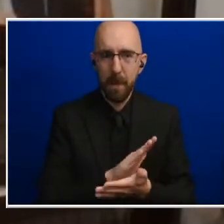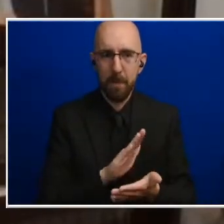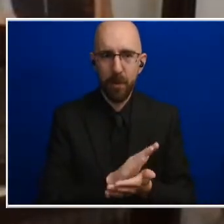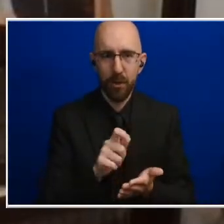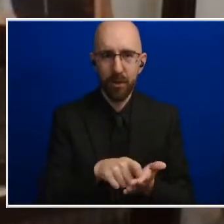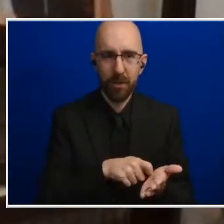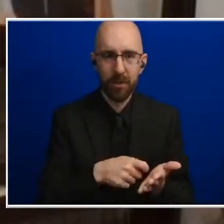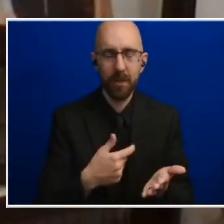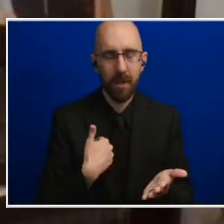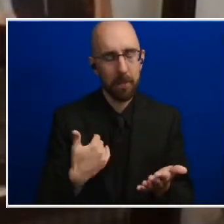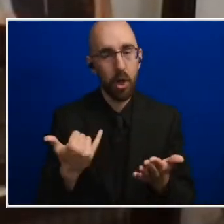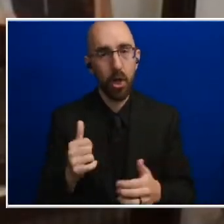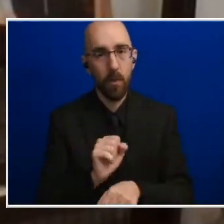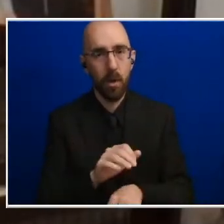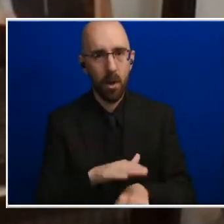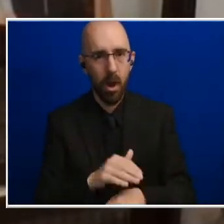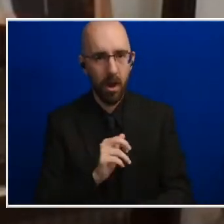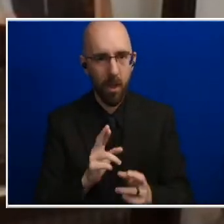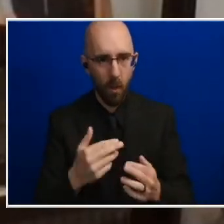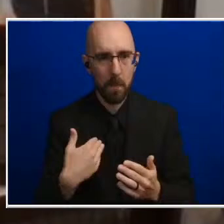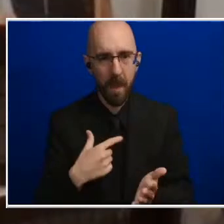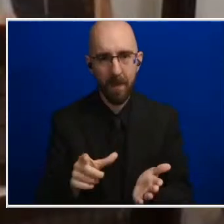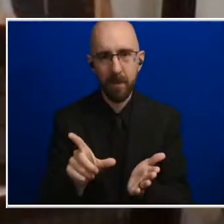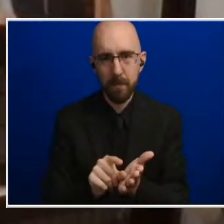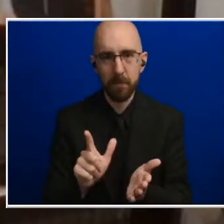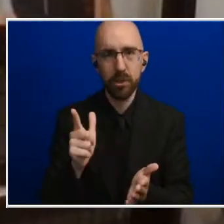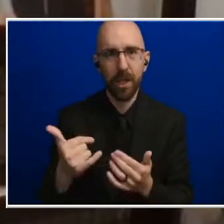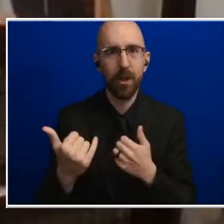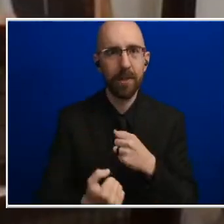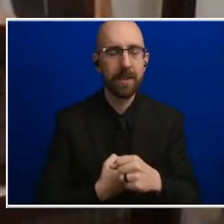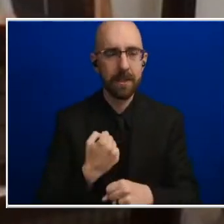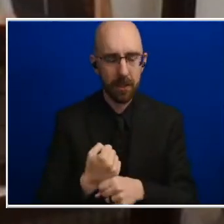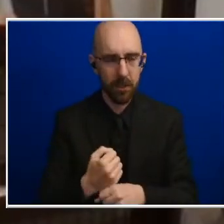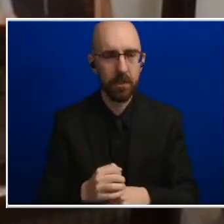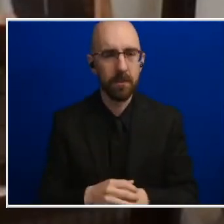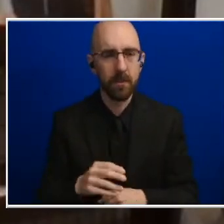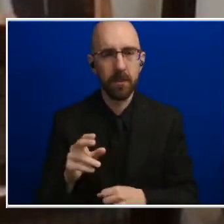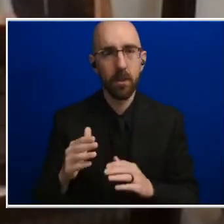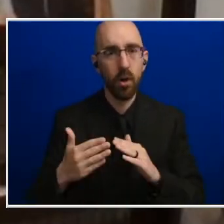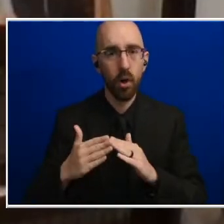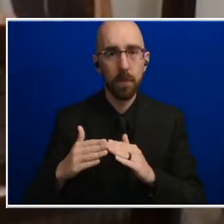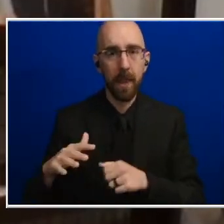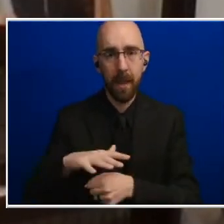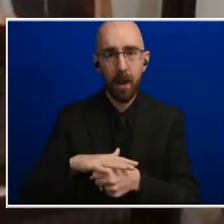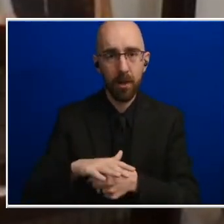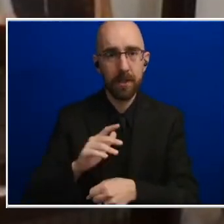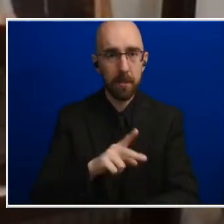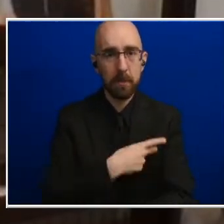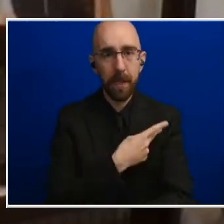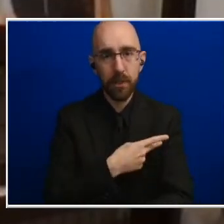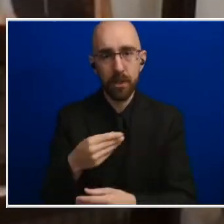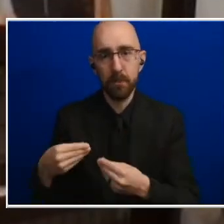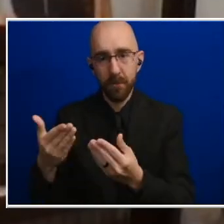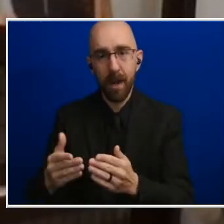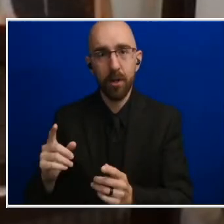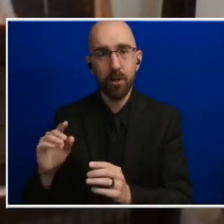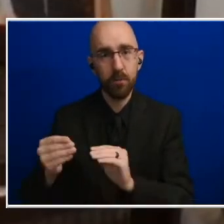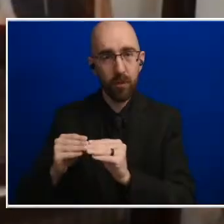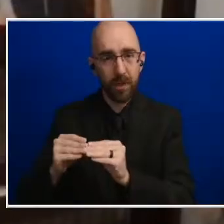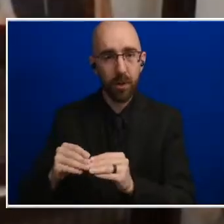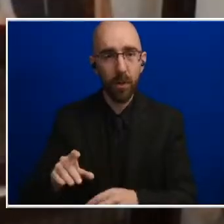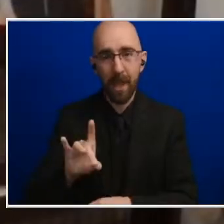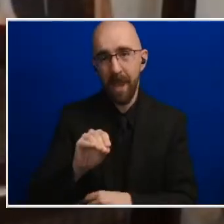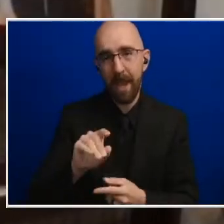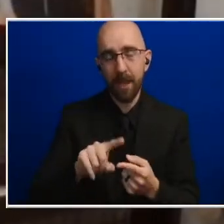currently working on that I hope to have published later this year. In urban areas, the patient-to-provider ratio is about 80-1 for